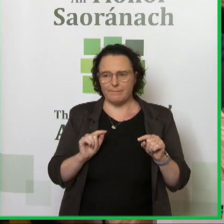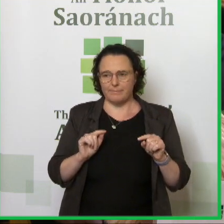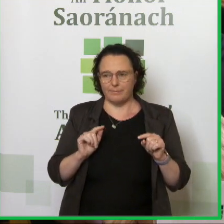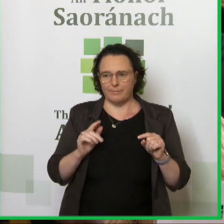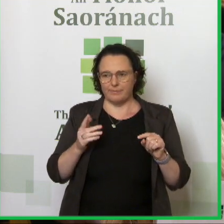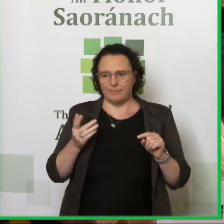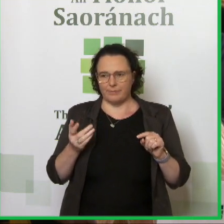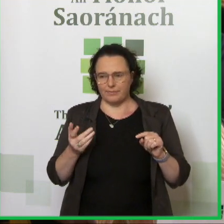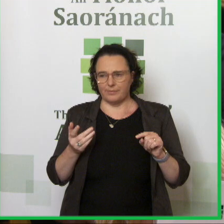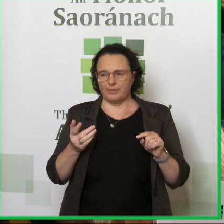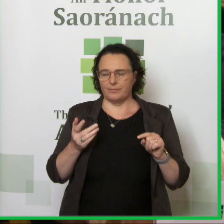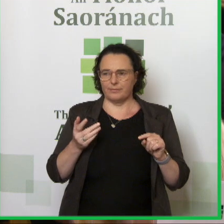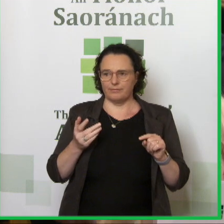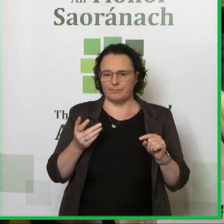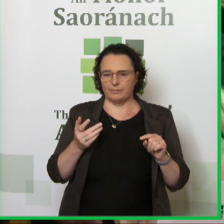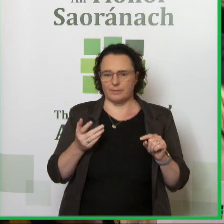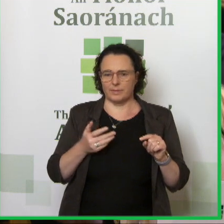of the intransigent